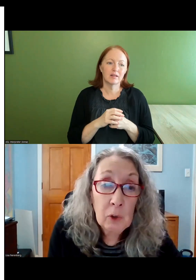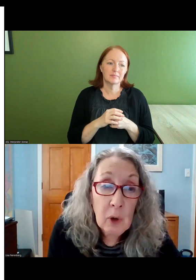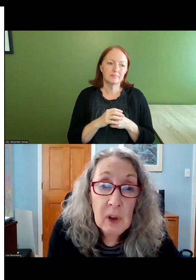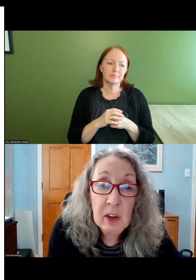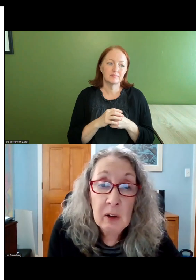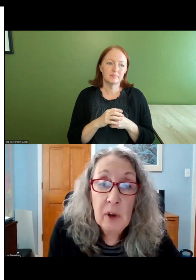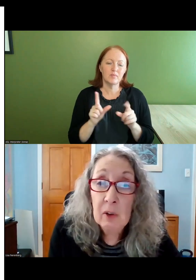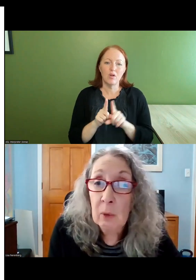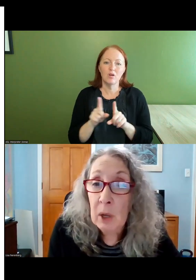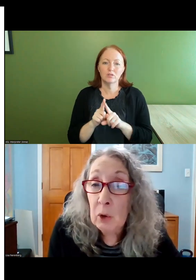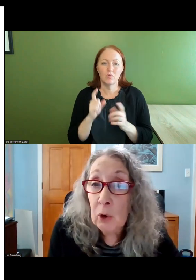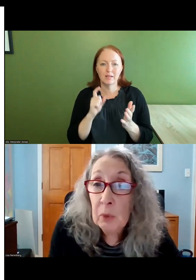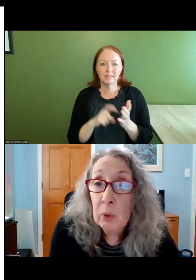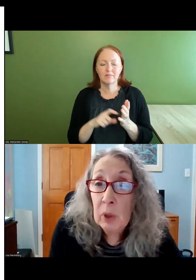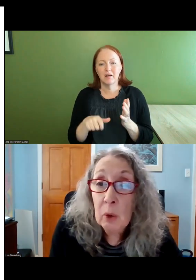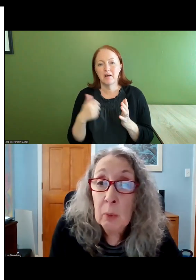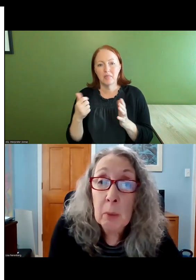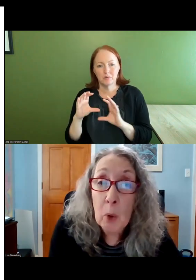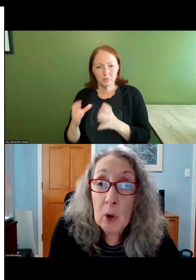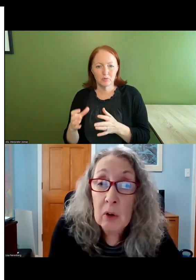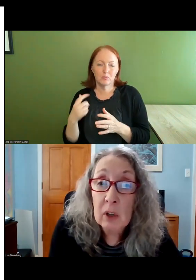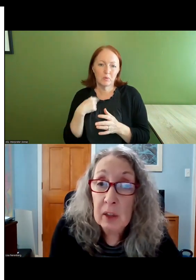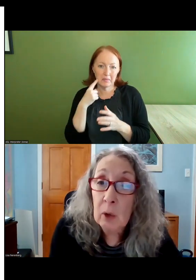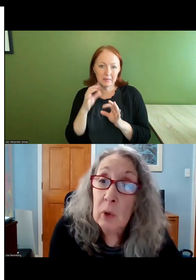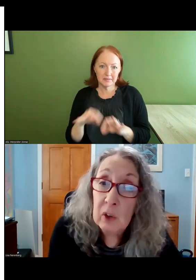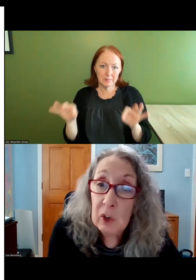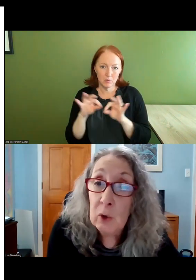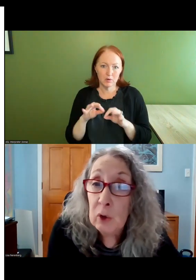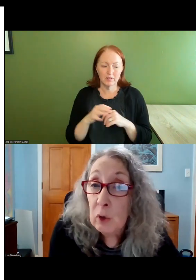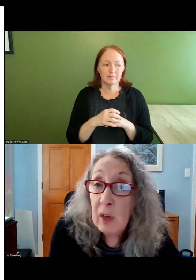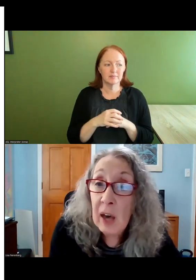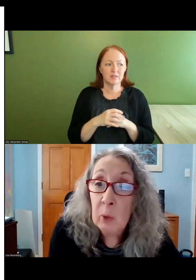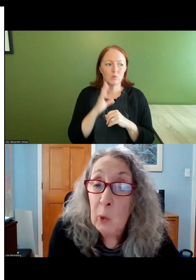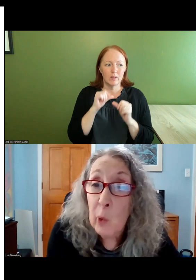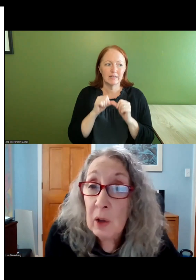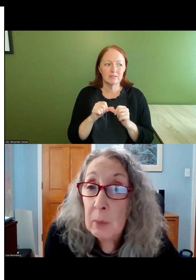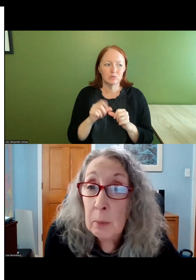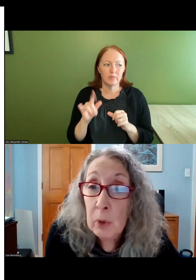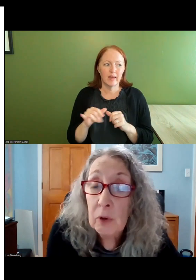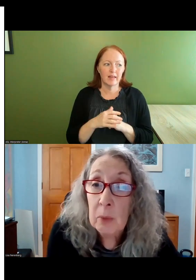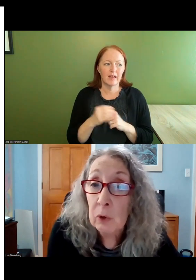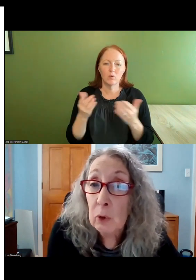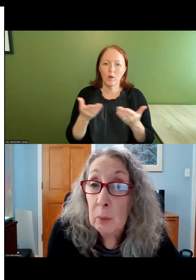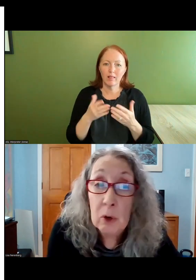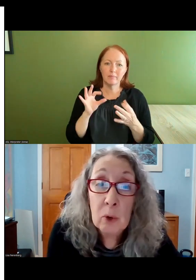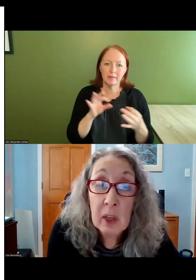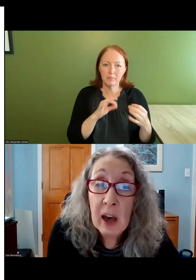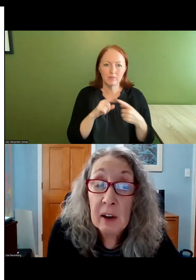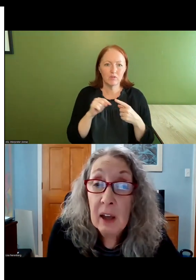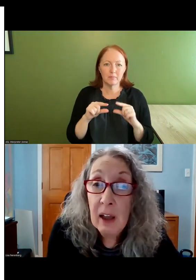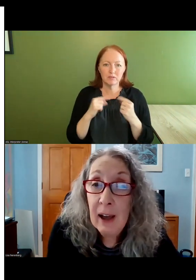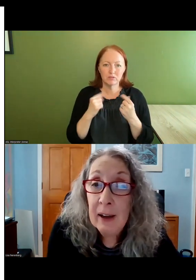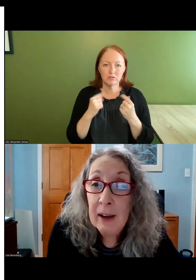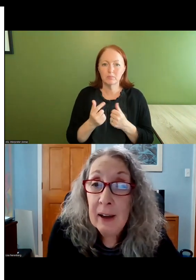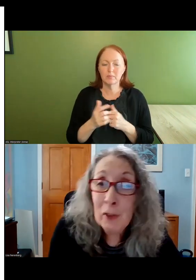We also have identified some other groups that we think would be important, and I think we'll continue to do that and would welcome input from this group in doing